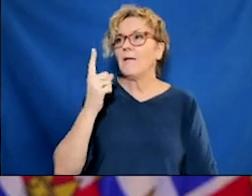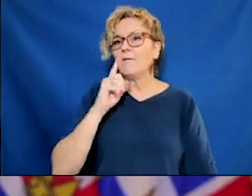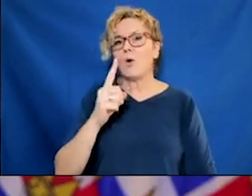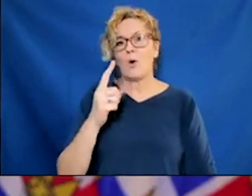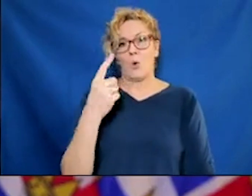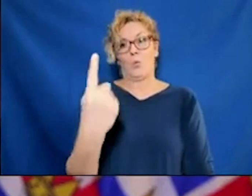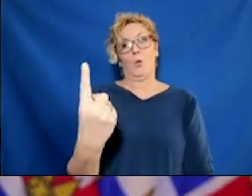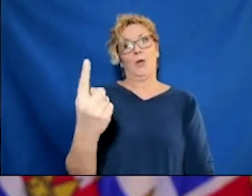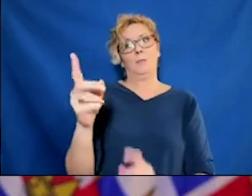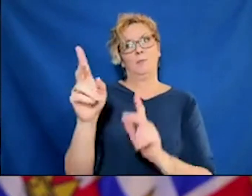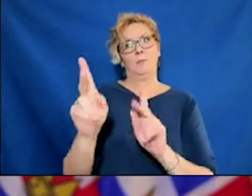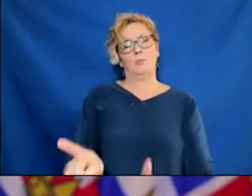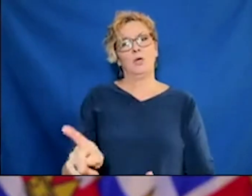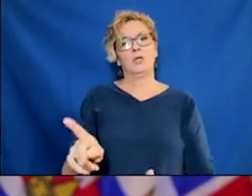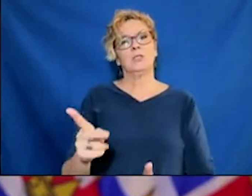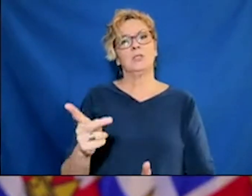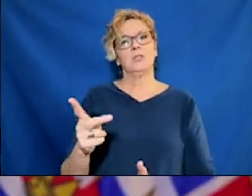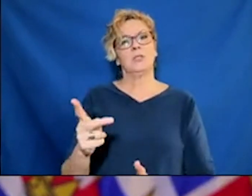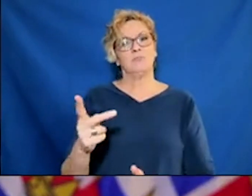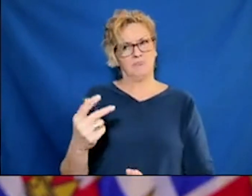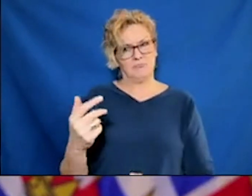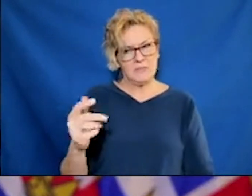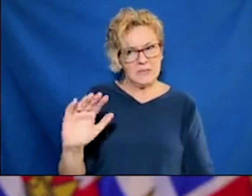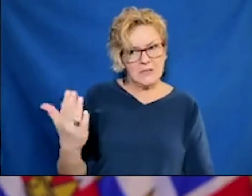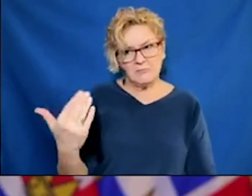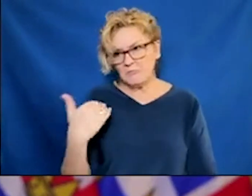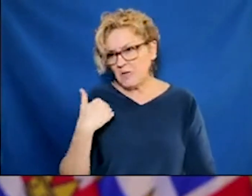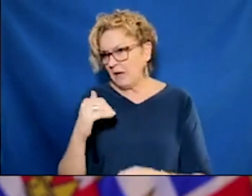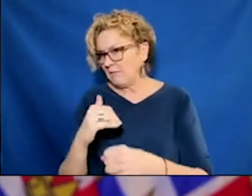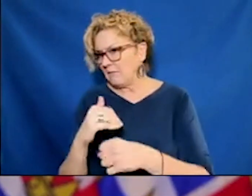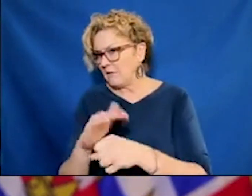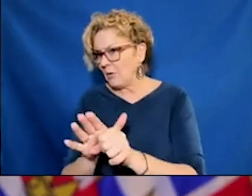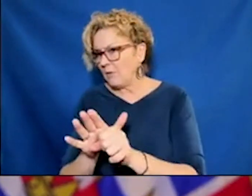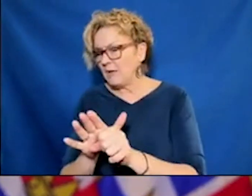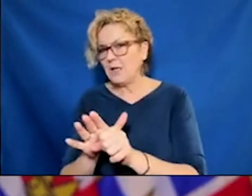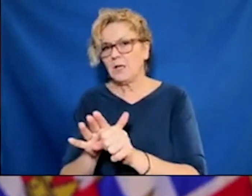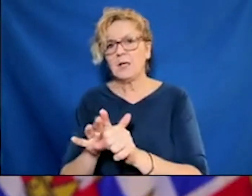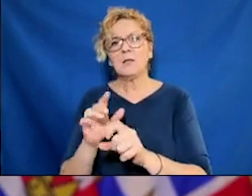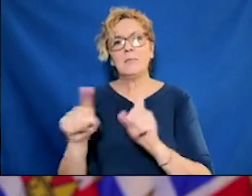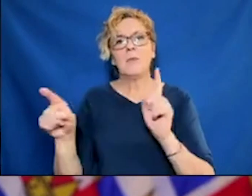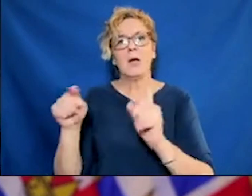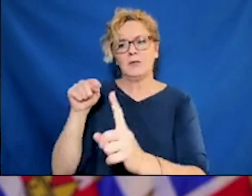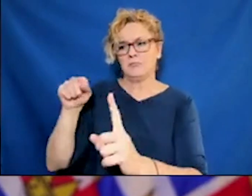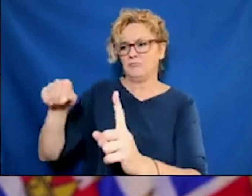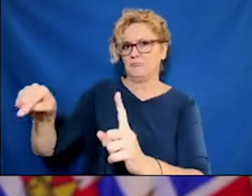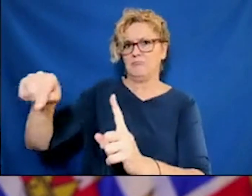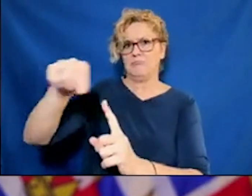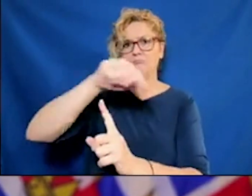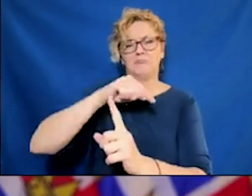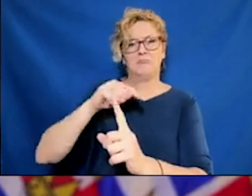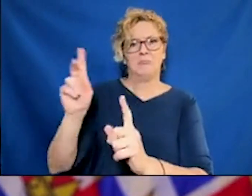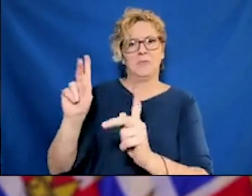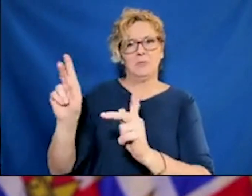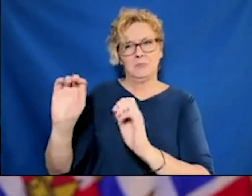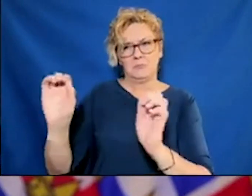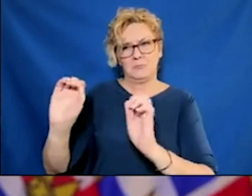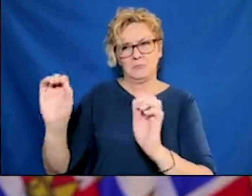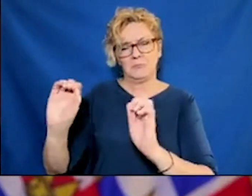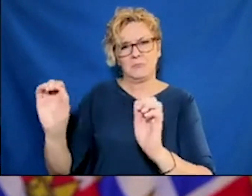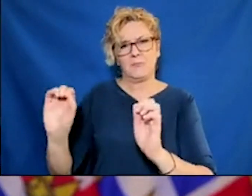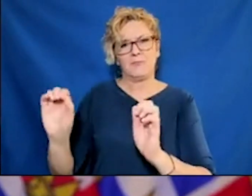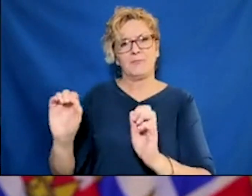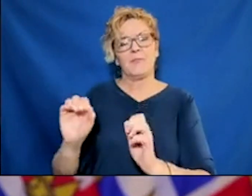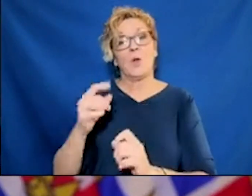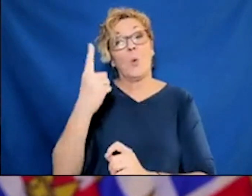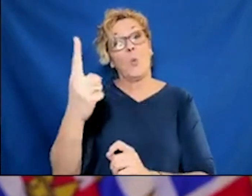respiratory illness and you test 5 or 6 people and they're all negative, then you can be relatively reassured that it's not COVID. And if any one of